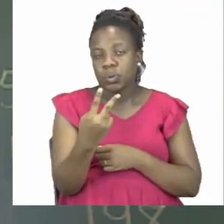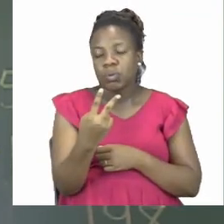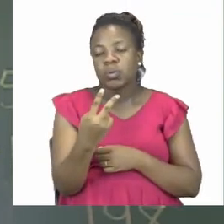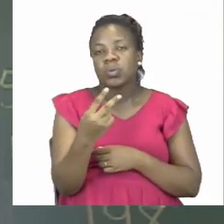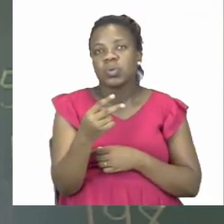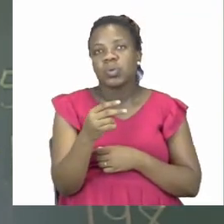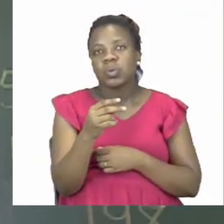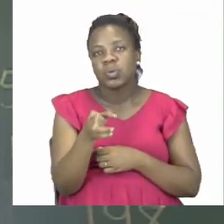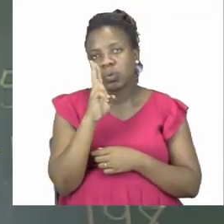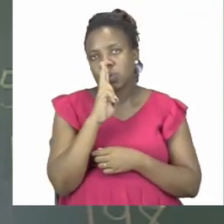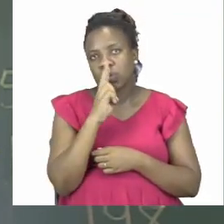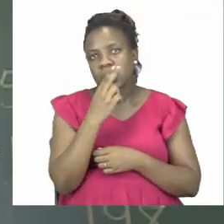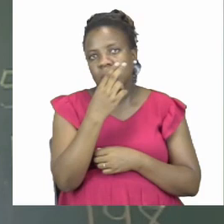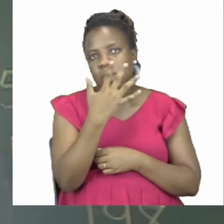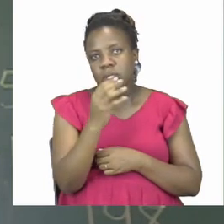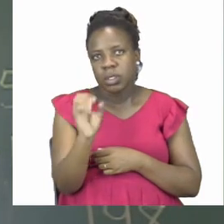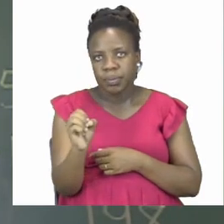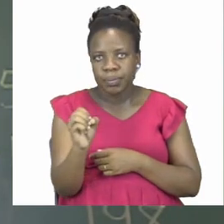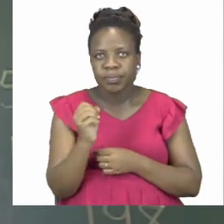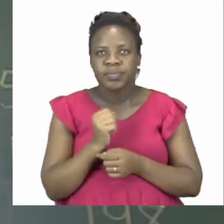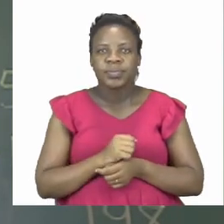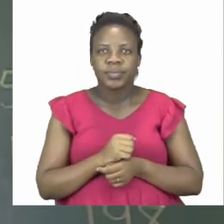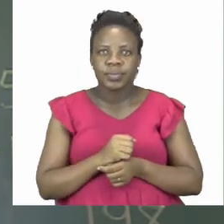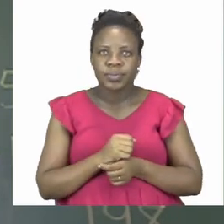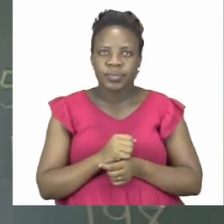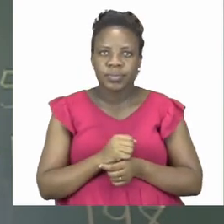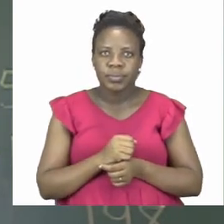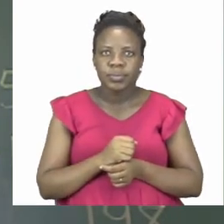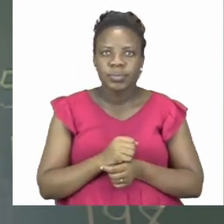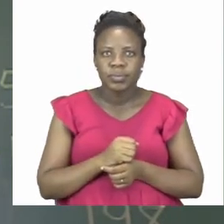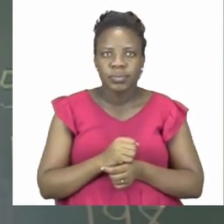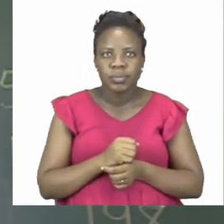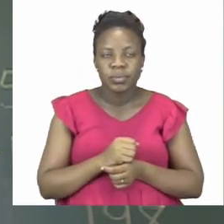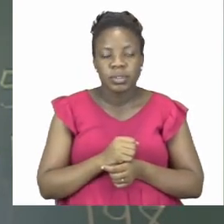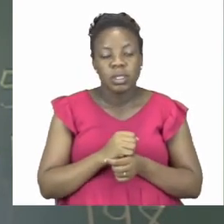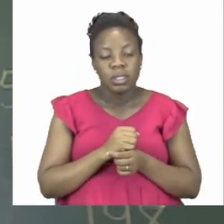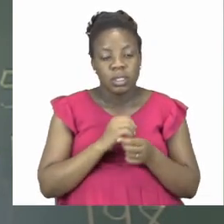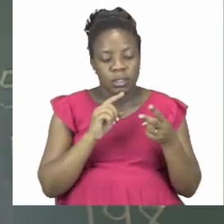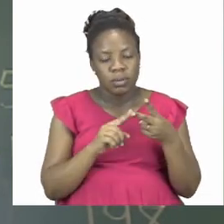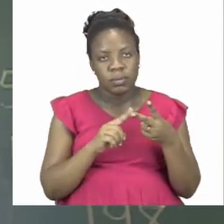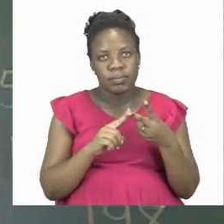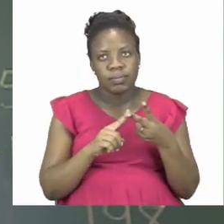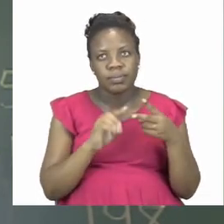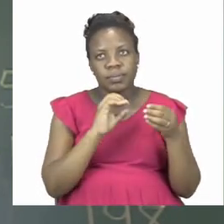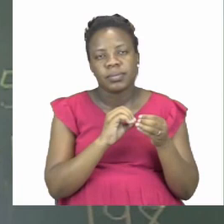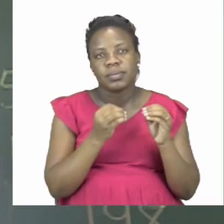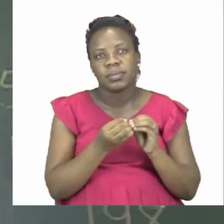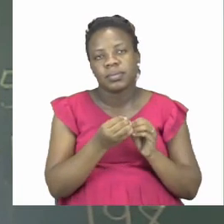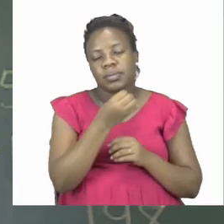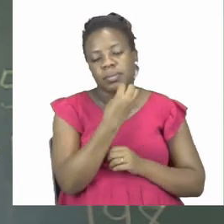50 and the other one will have 50 as well. The same can be said for the number 36. Doubling the